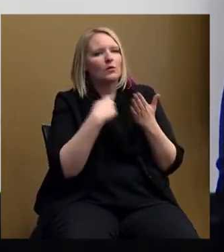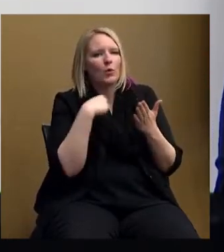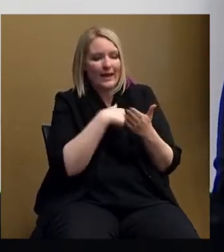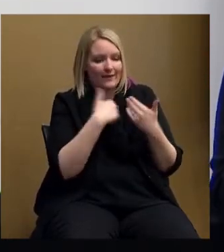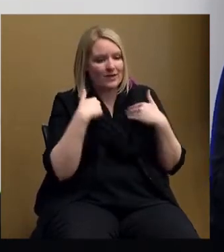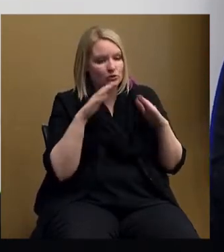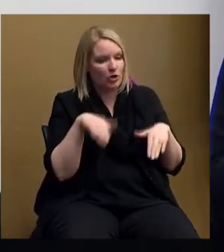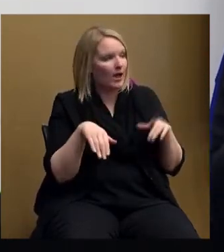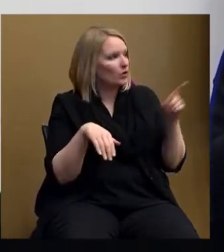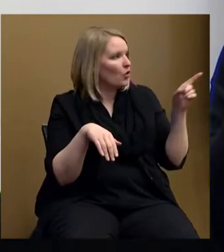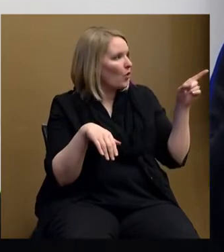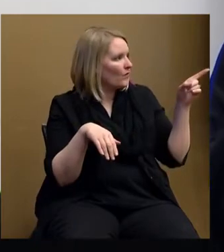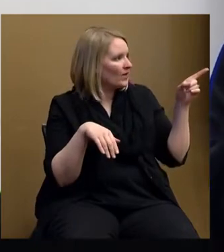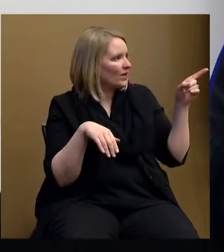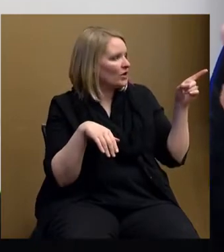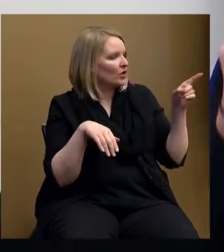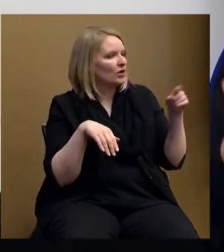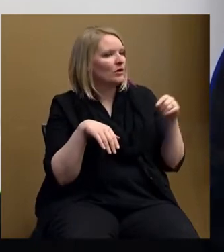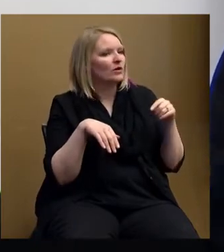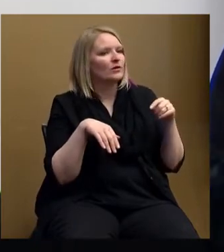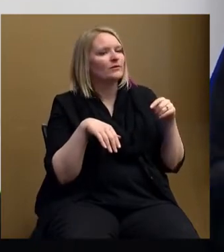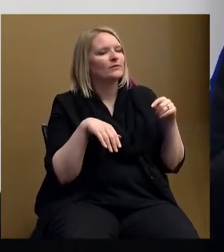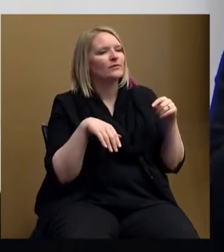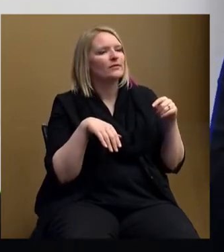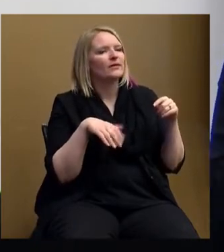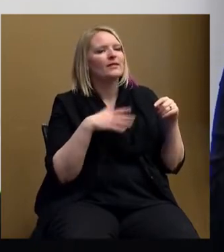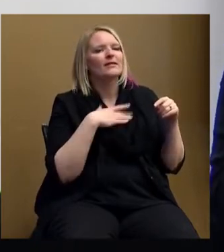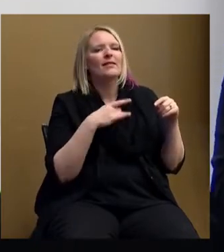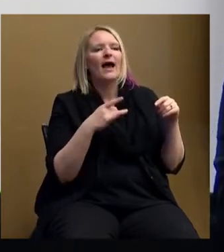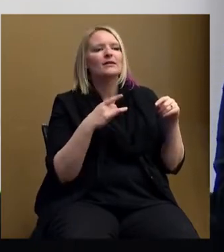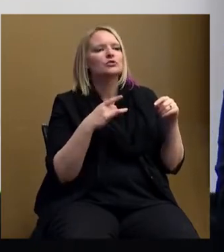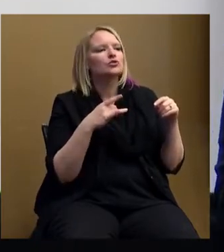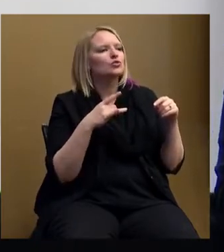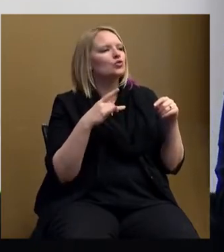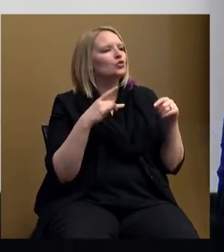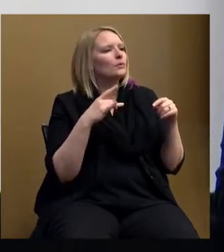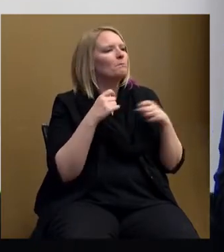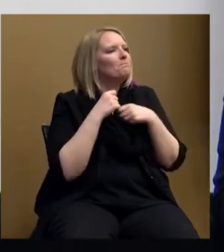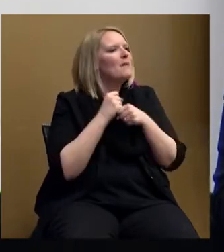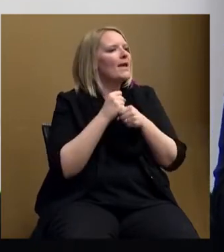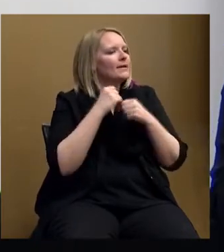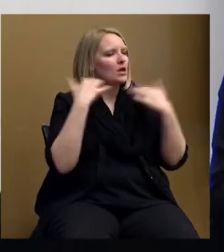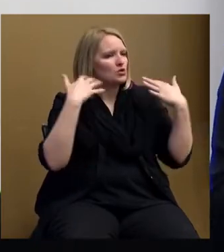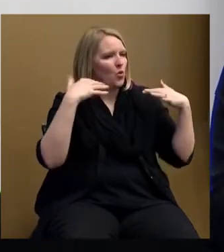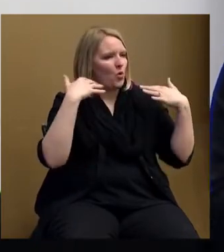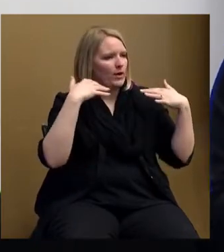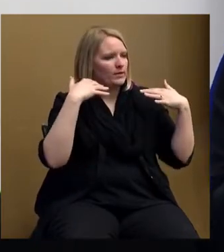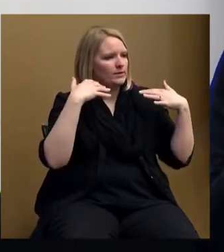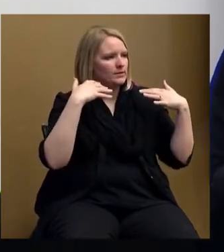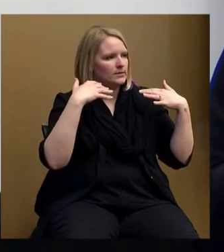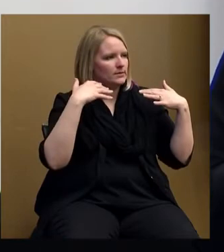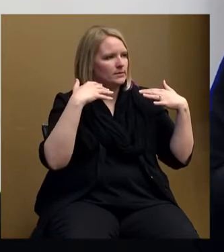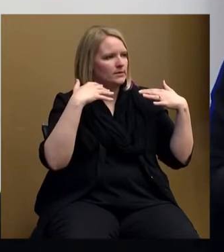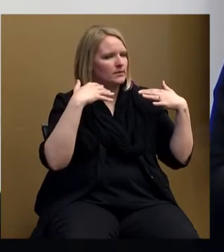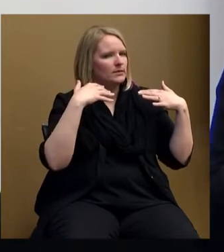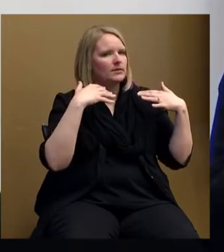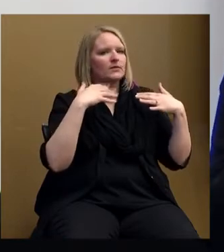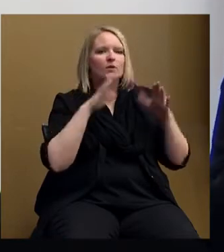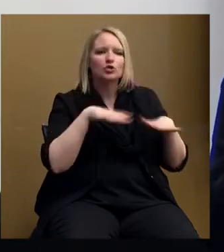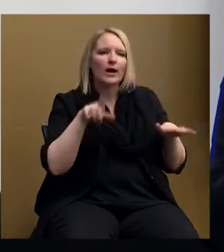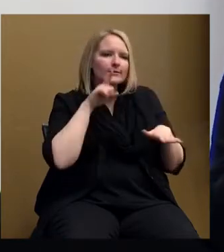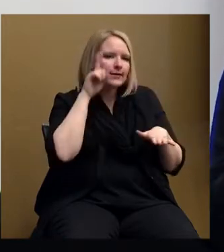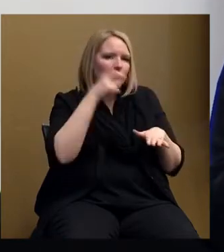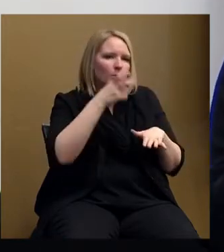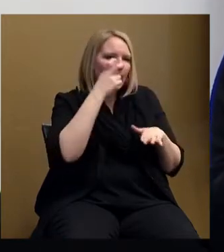child back here that likes to make a noise, and the child is deaf and blind,